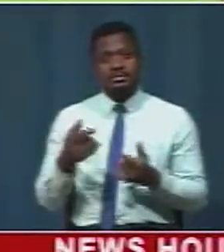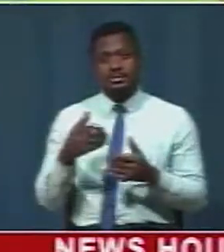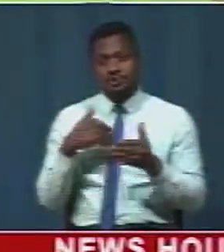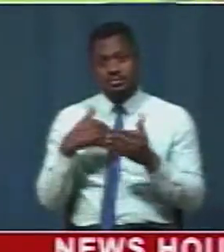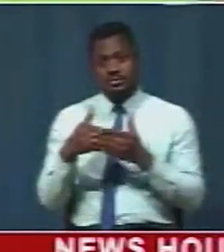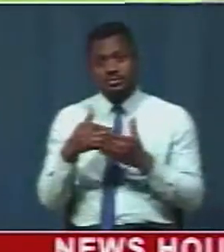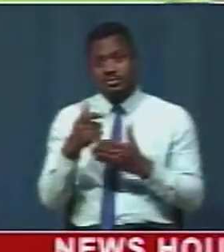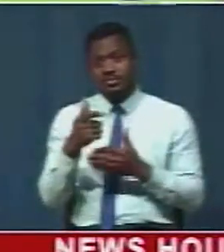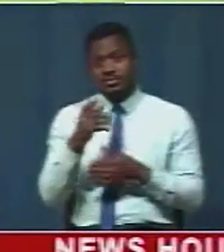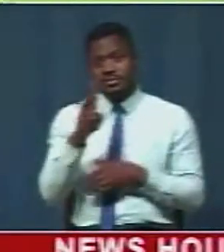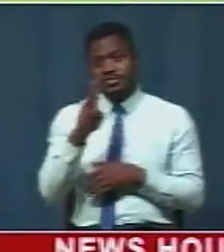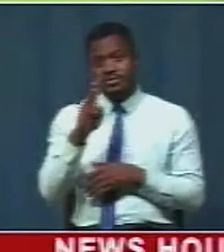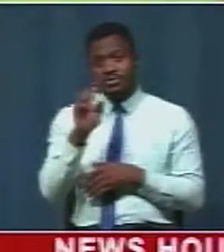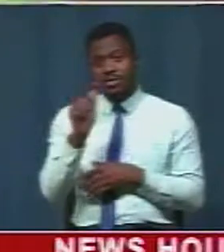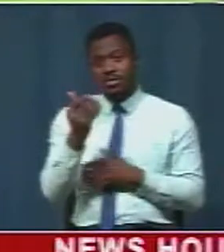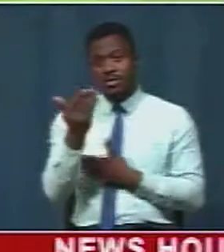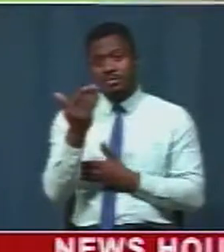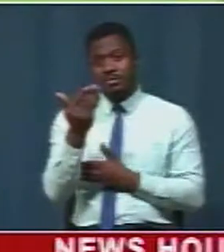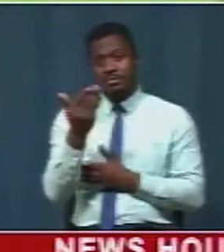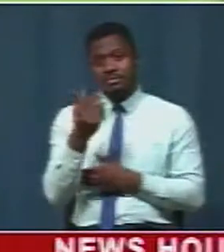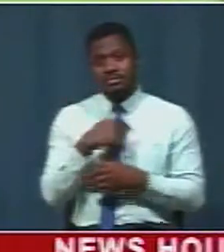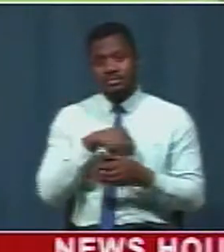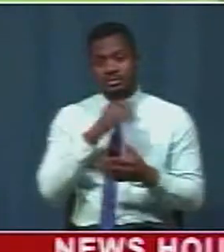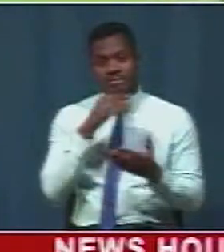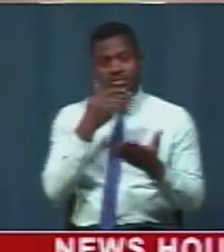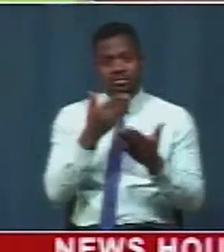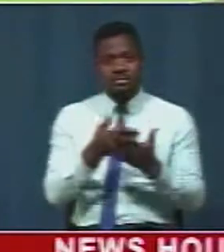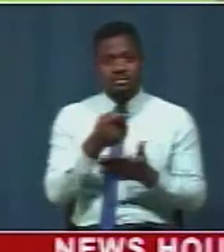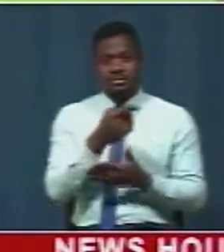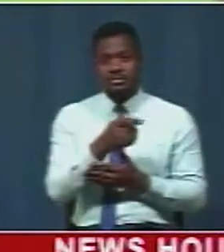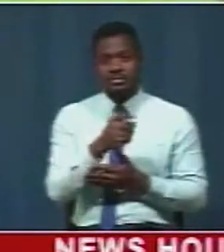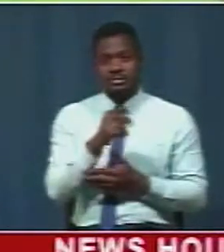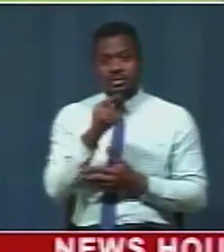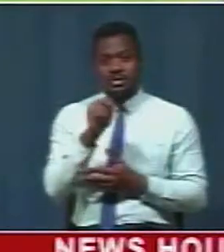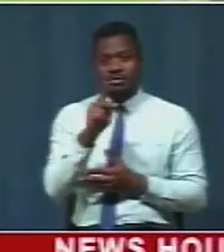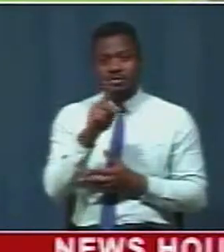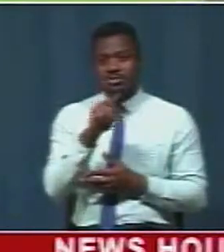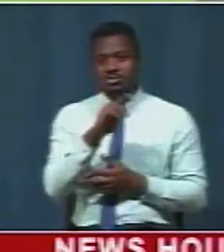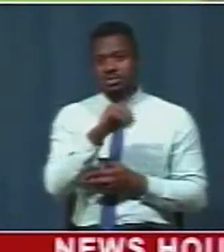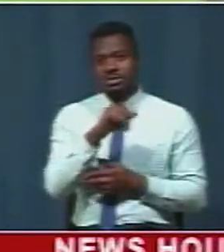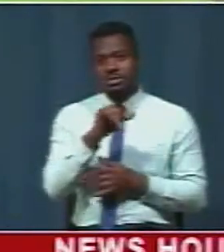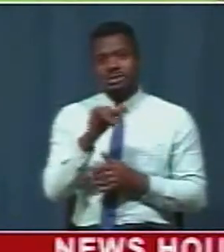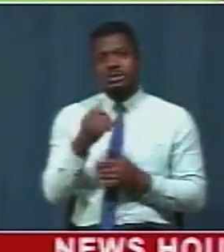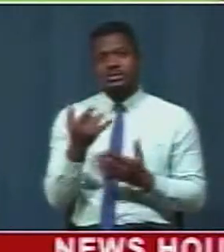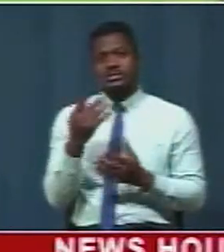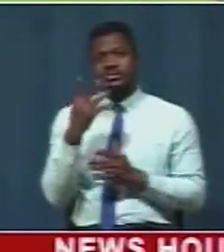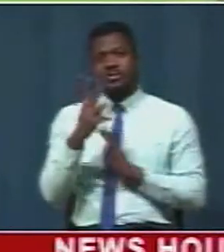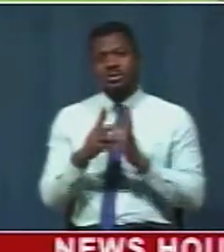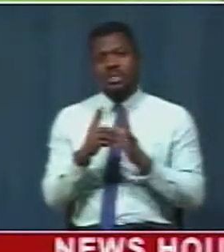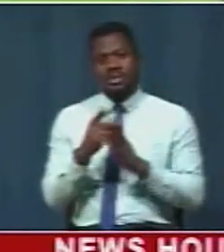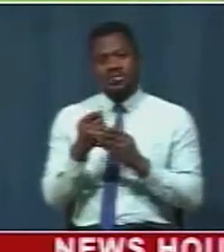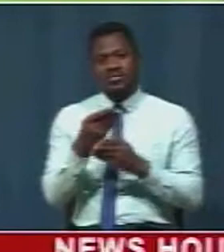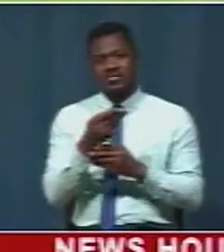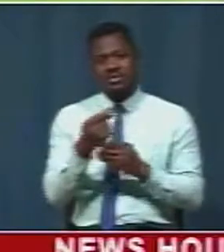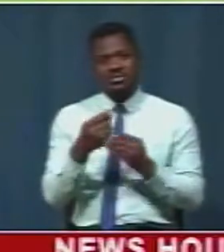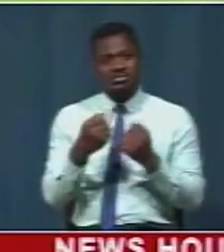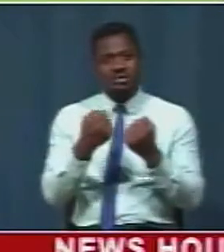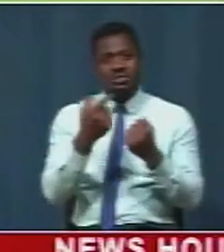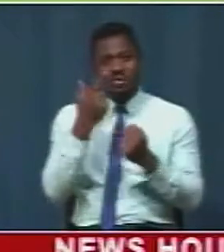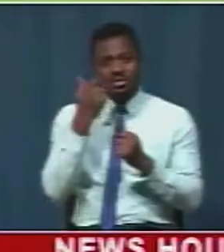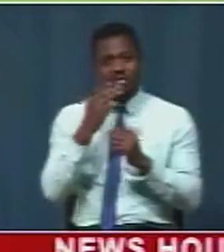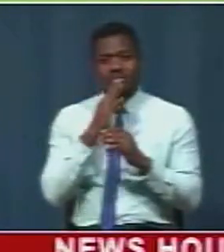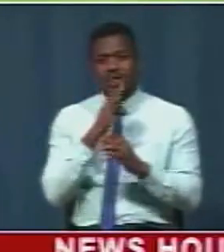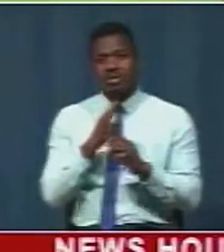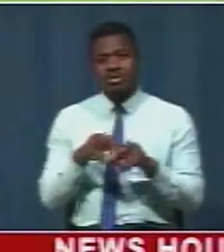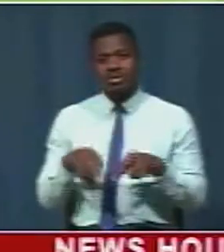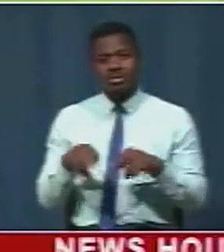almost 4 o'clock. We didn't get to Nankwanduri. It's just a few minutes drive, but because of the bad